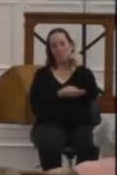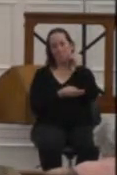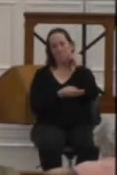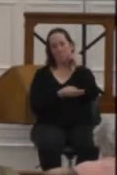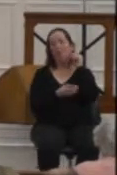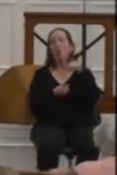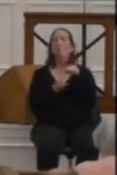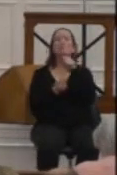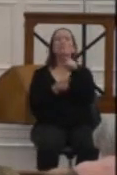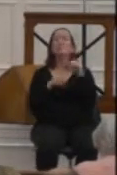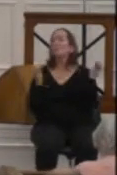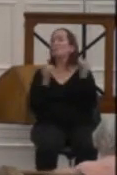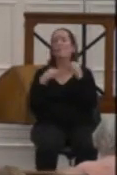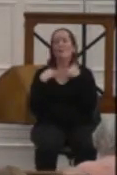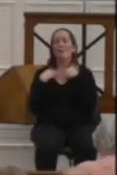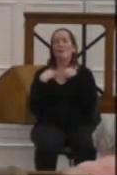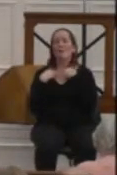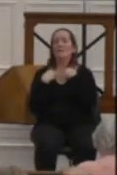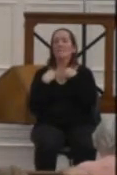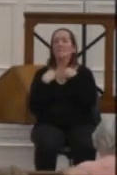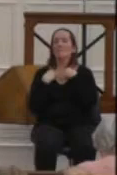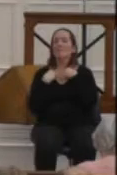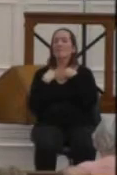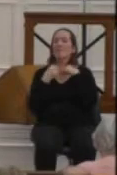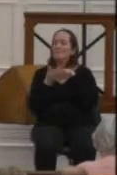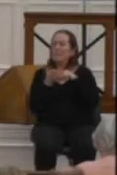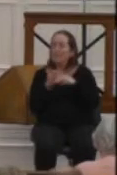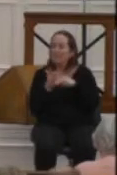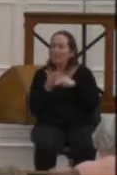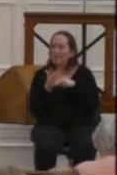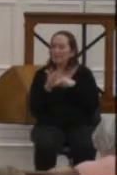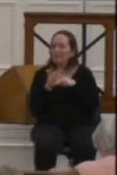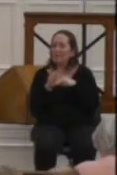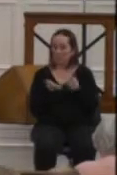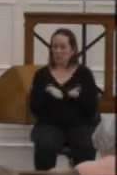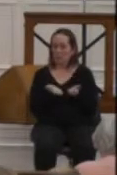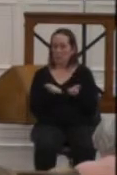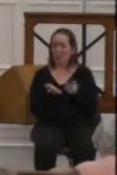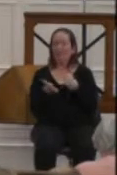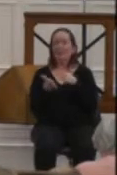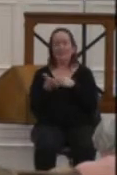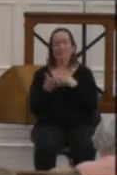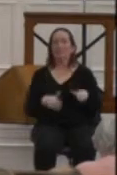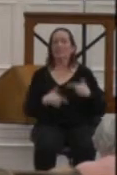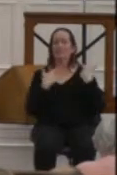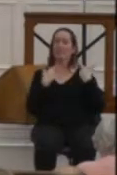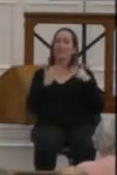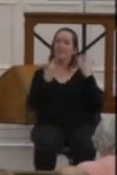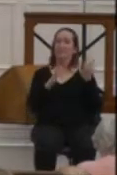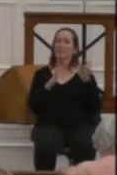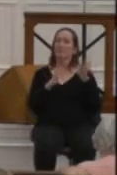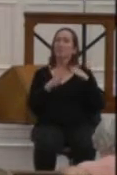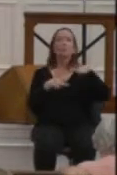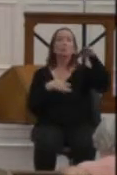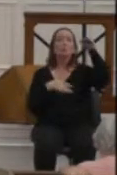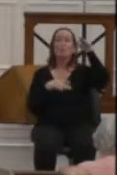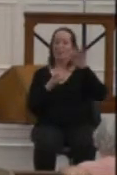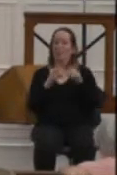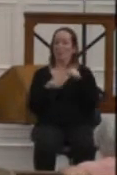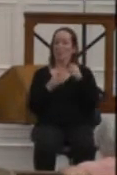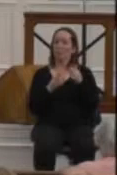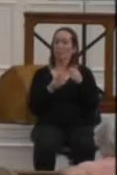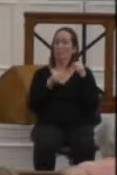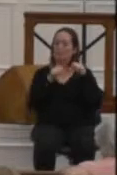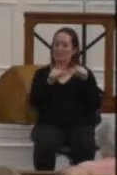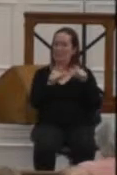When you no longer have purpose, this life will be over. So evidently, God's not through with you